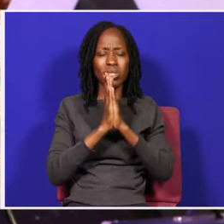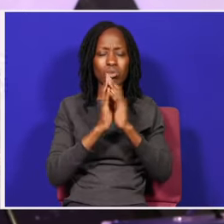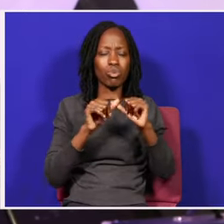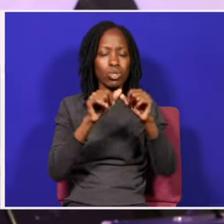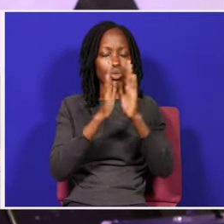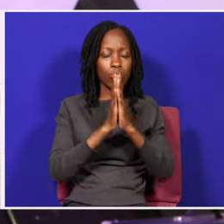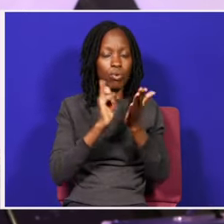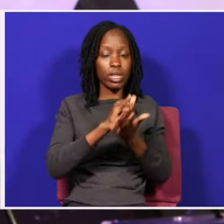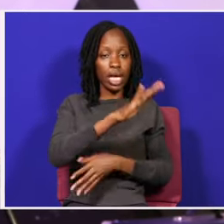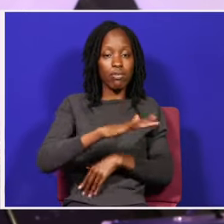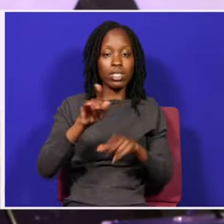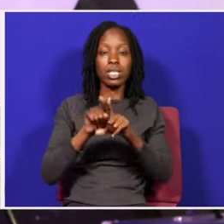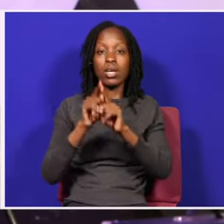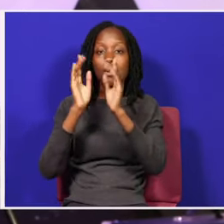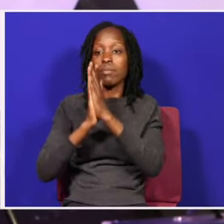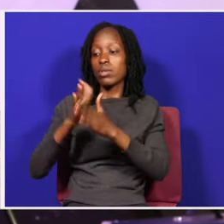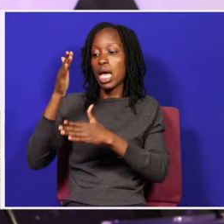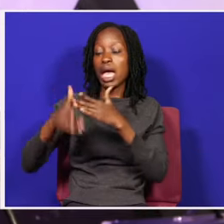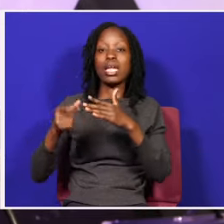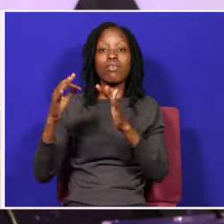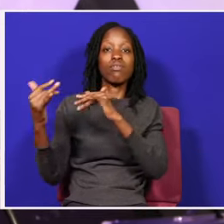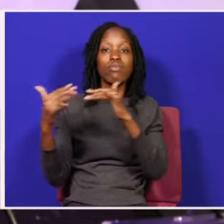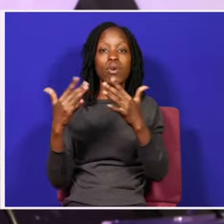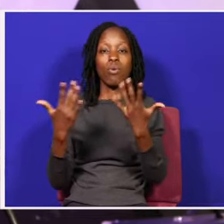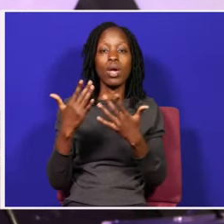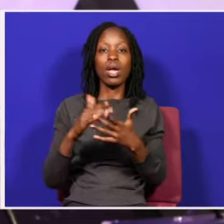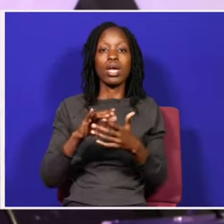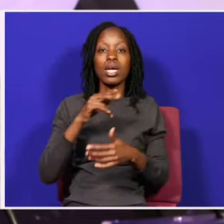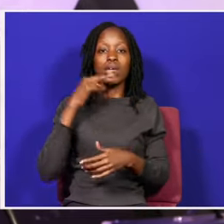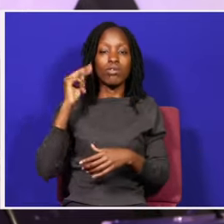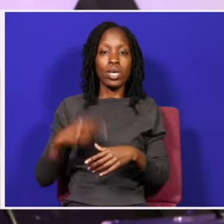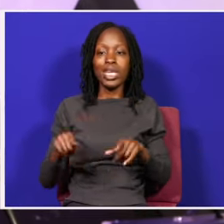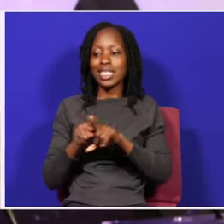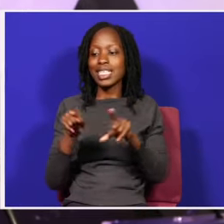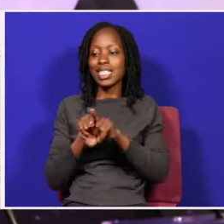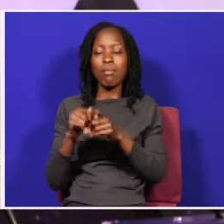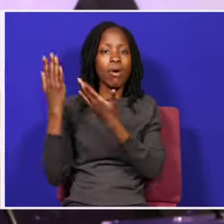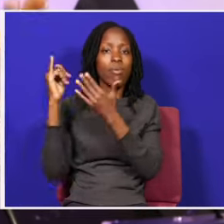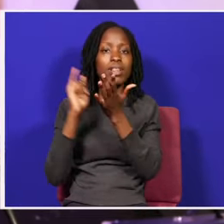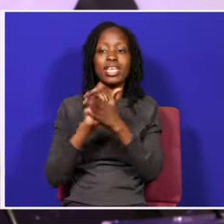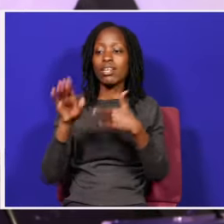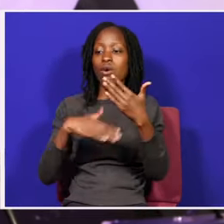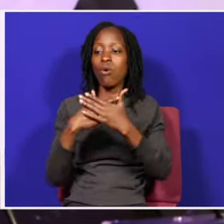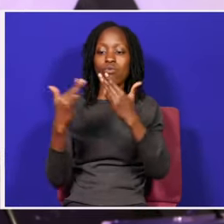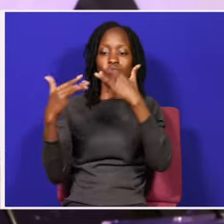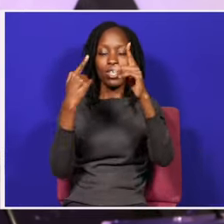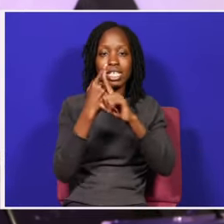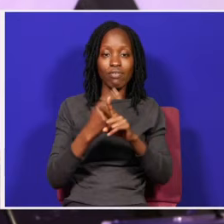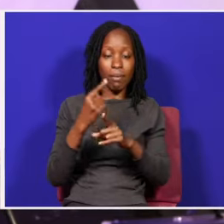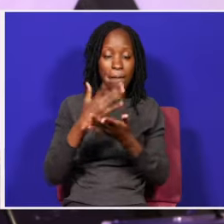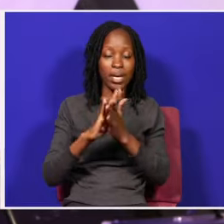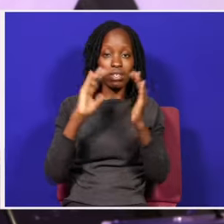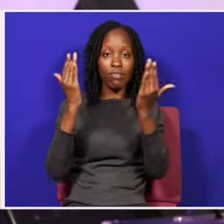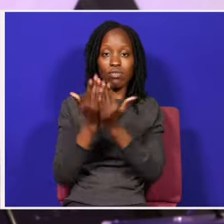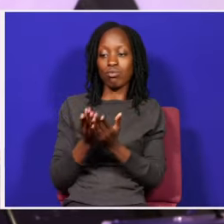continue to pray about the end to the war in Ukraine and hoping that all of these conflicts in different parts of the world can be